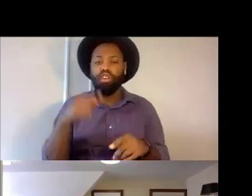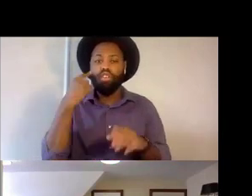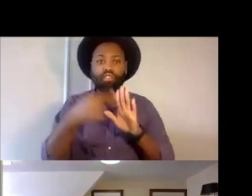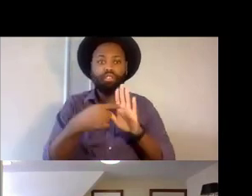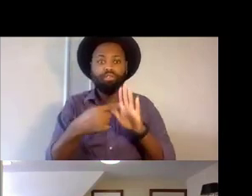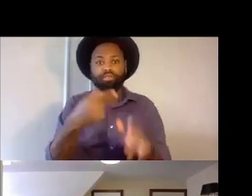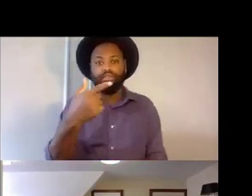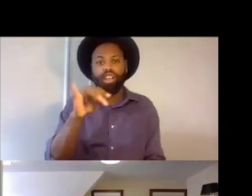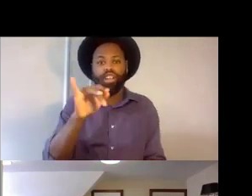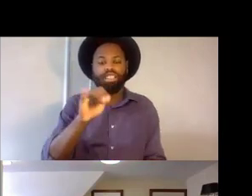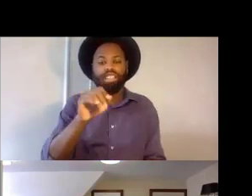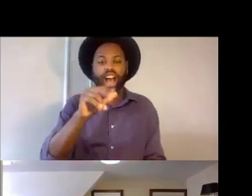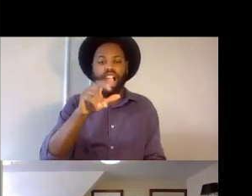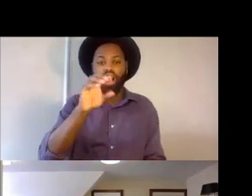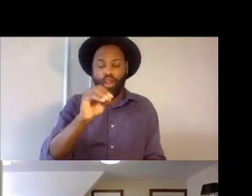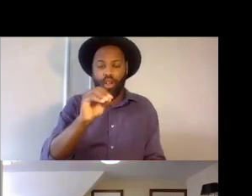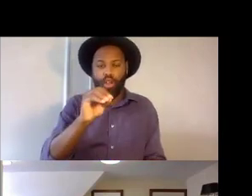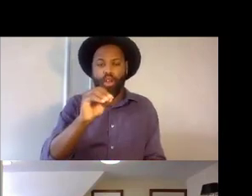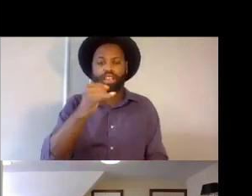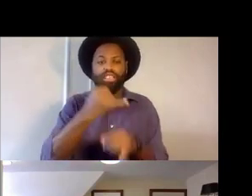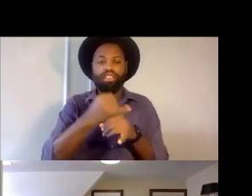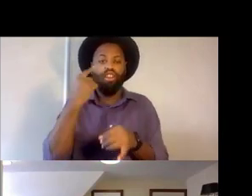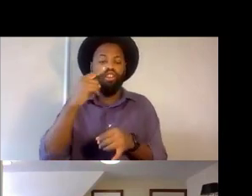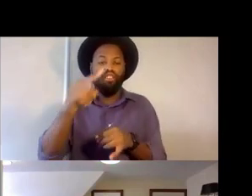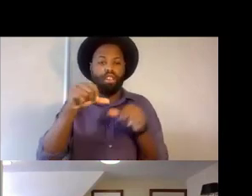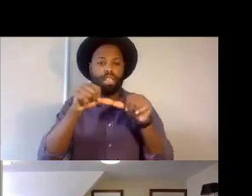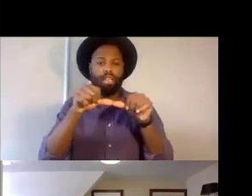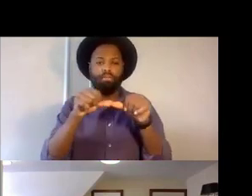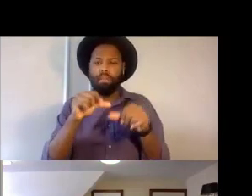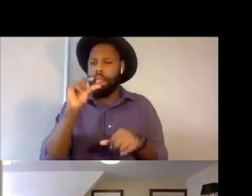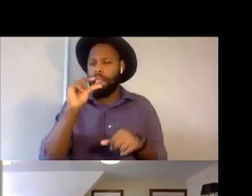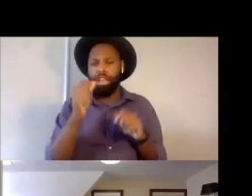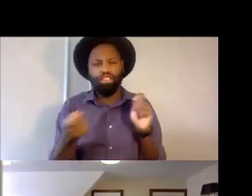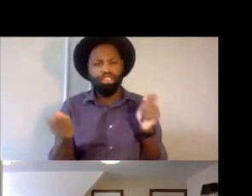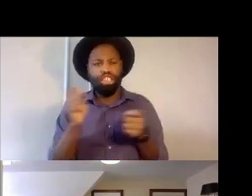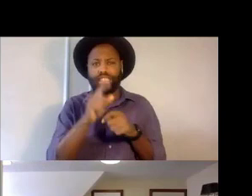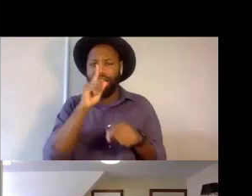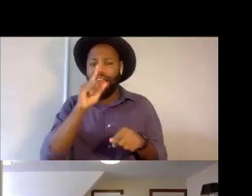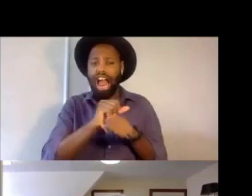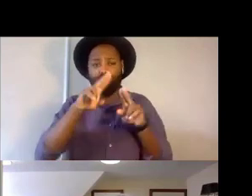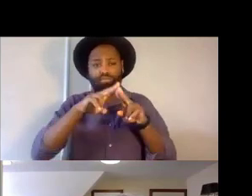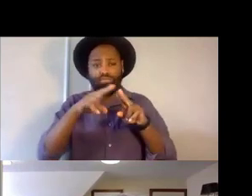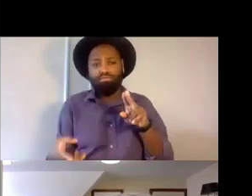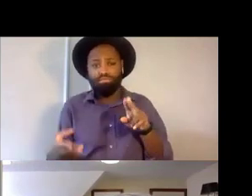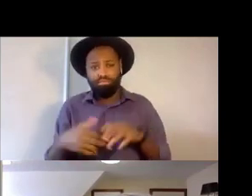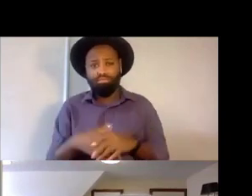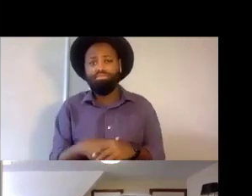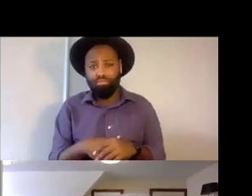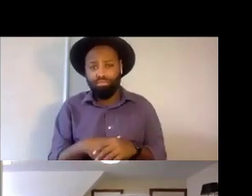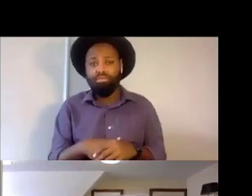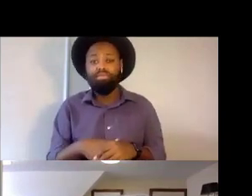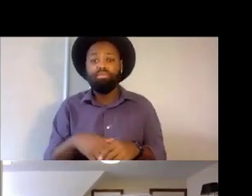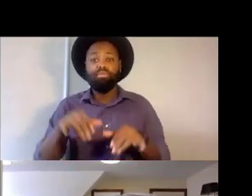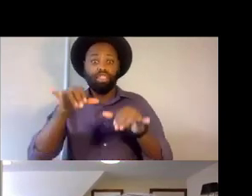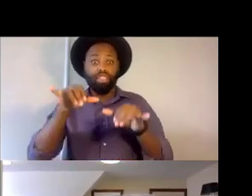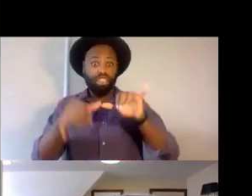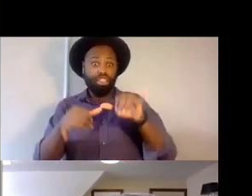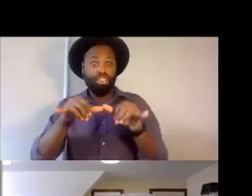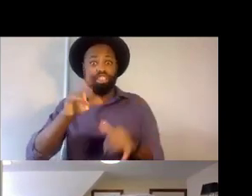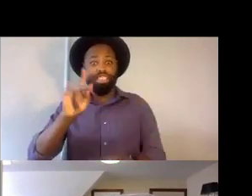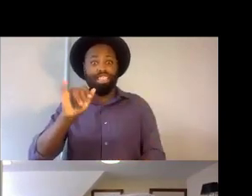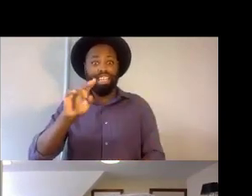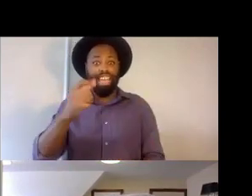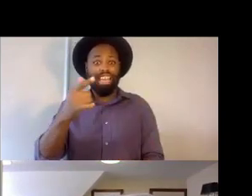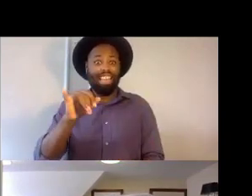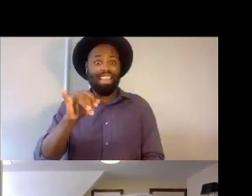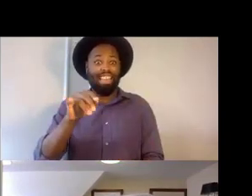for Sustainability, there's very little change. It's actually gone down. In engineering, Kate Gleason College of Engineering, that's where we